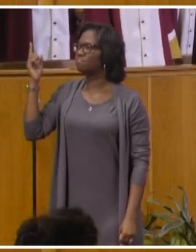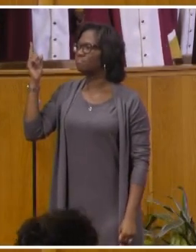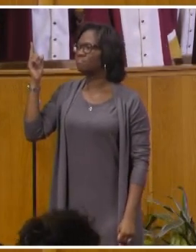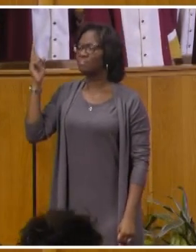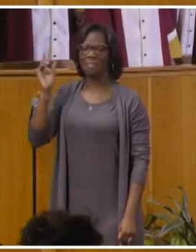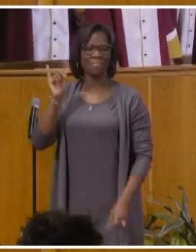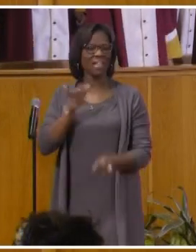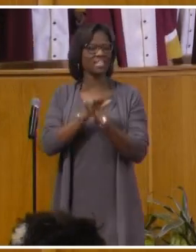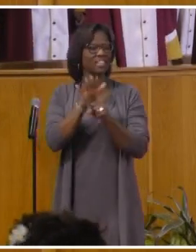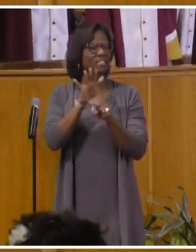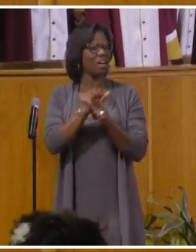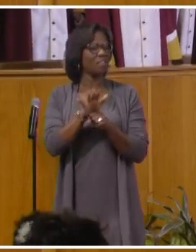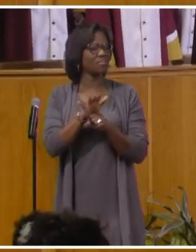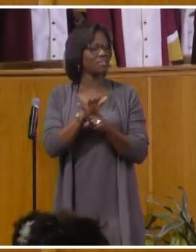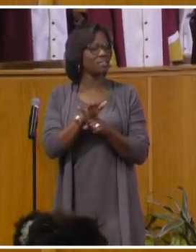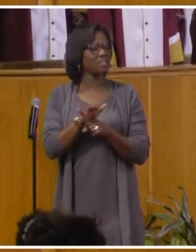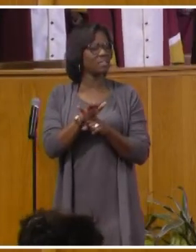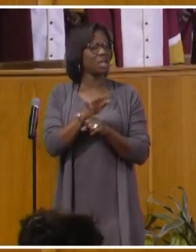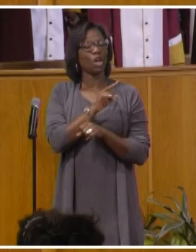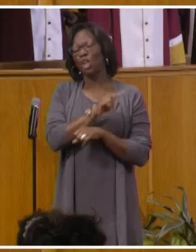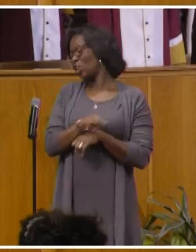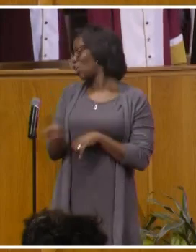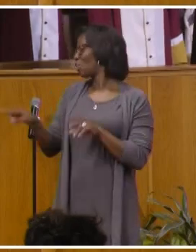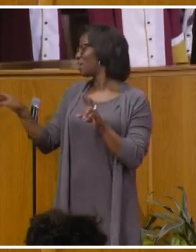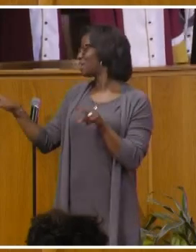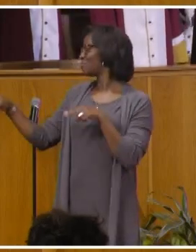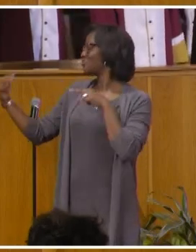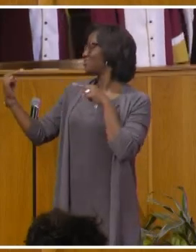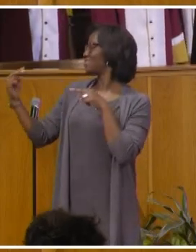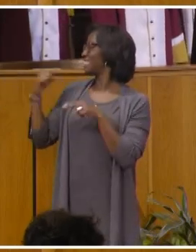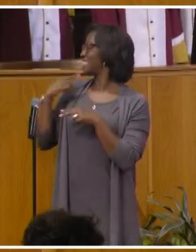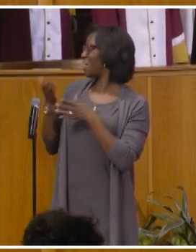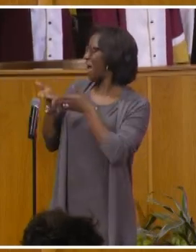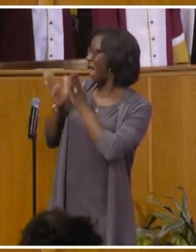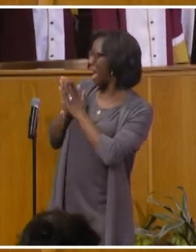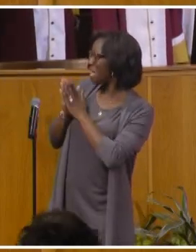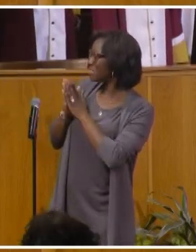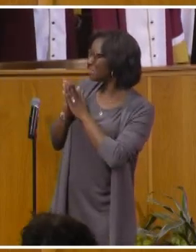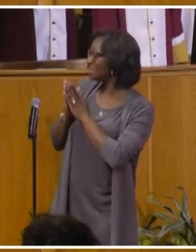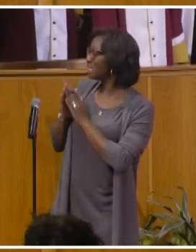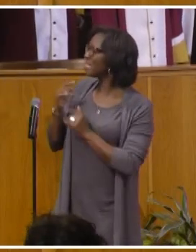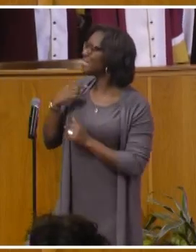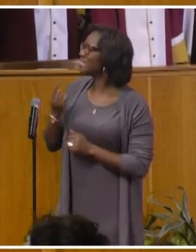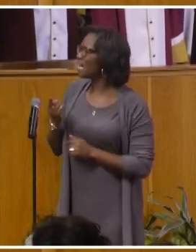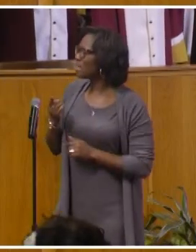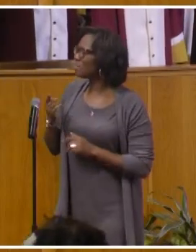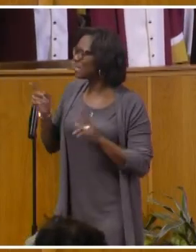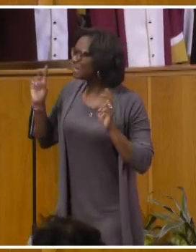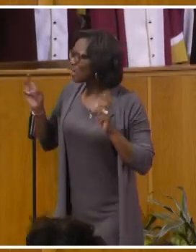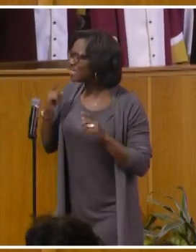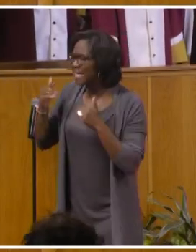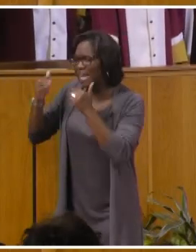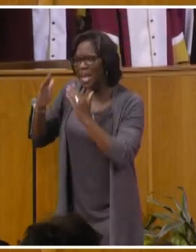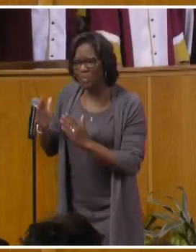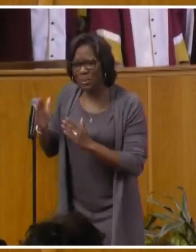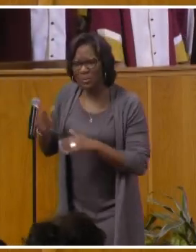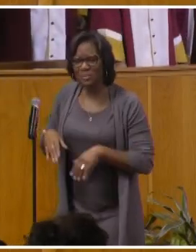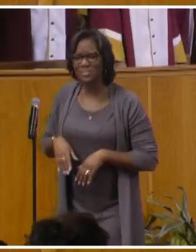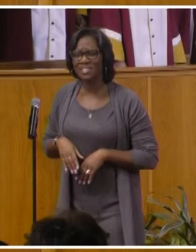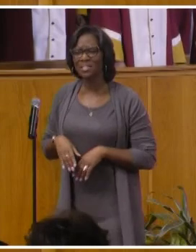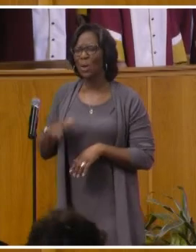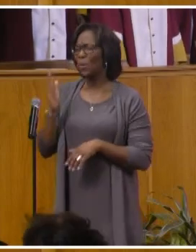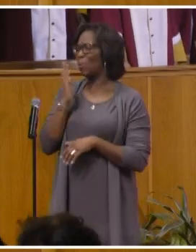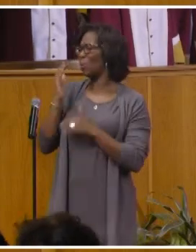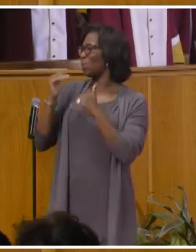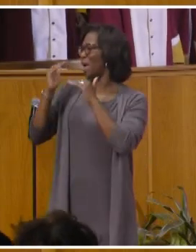That's enough. Do me a favor, if you would, play preacher and just ask your neighbor the title of today's sermon. Say, neighbor, neighbor.